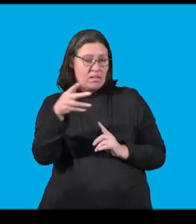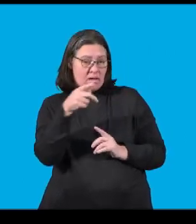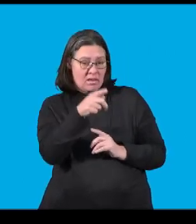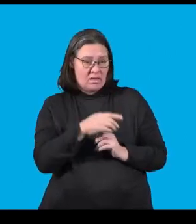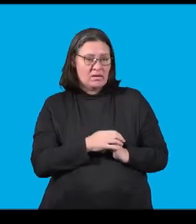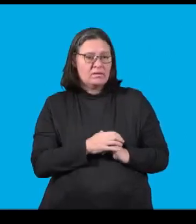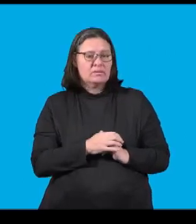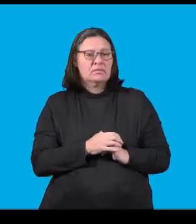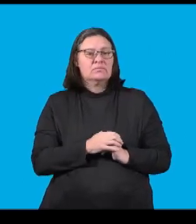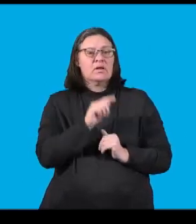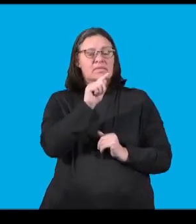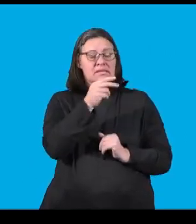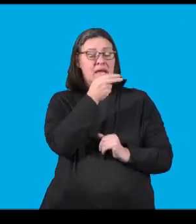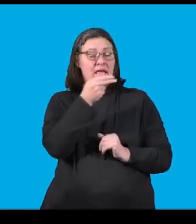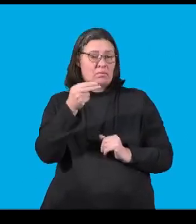equal to,